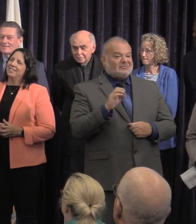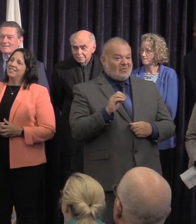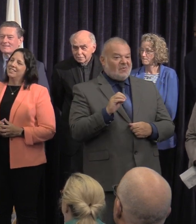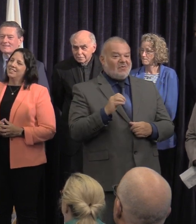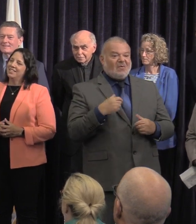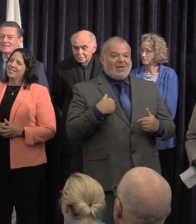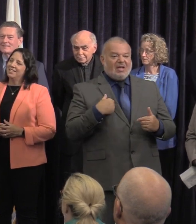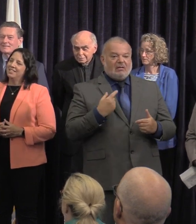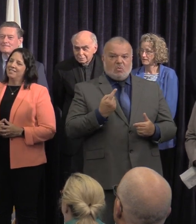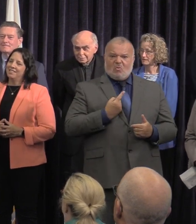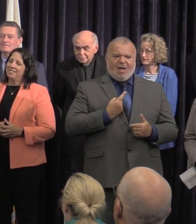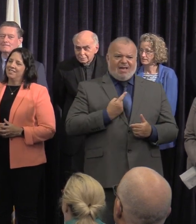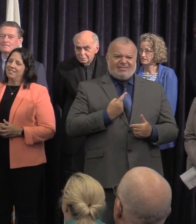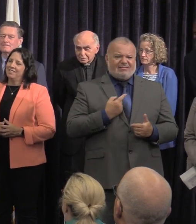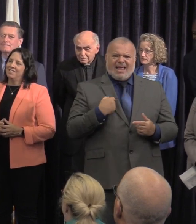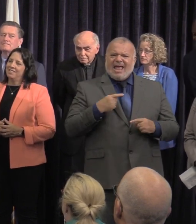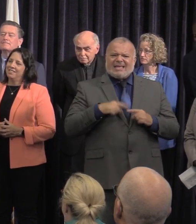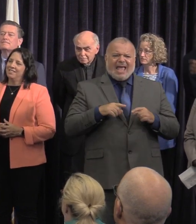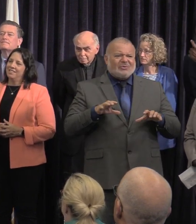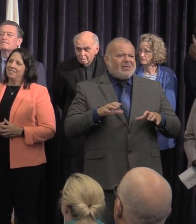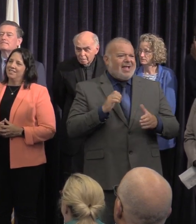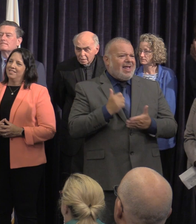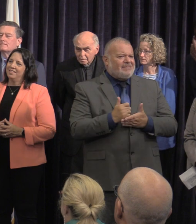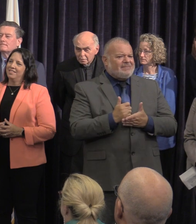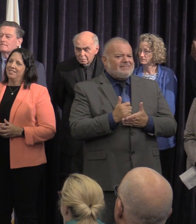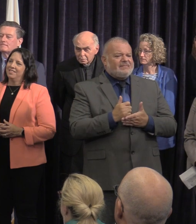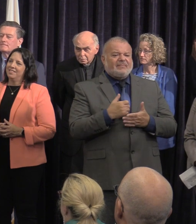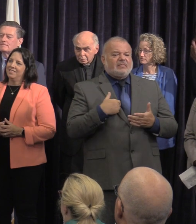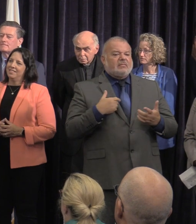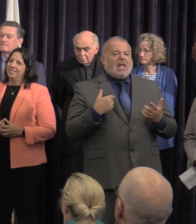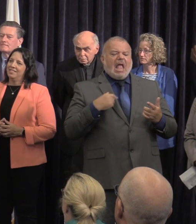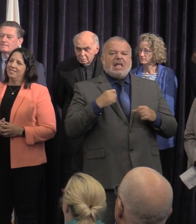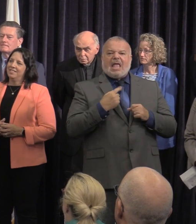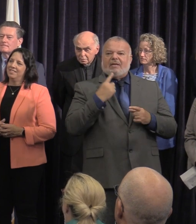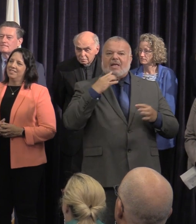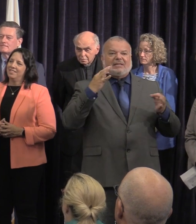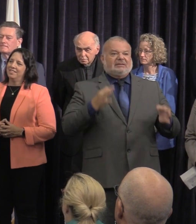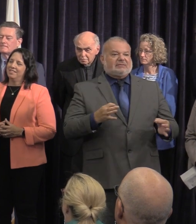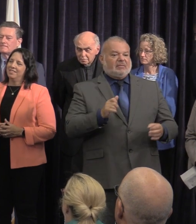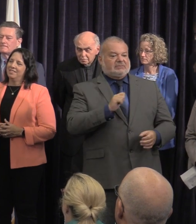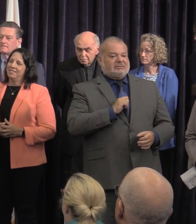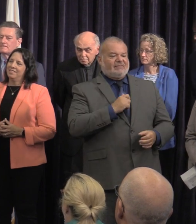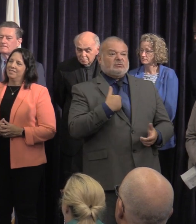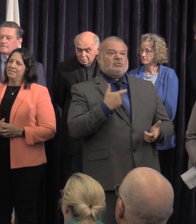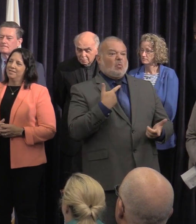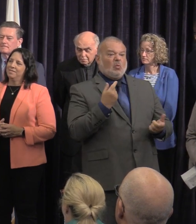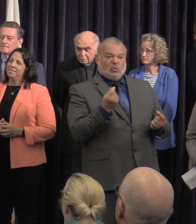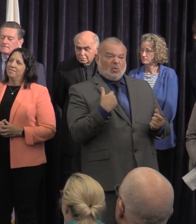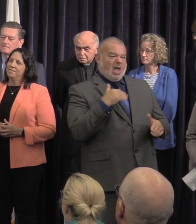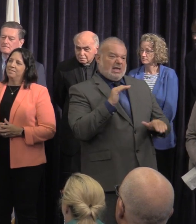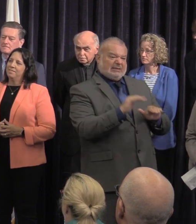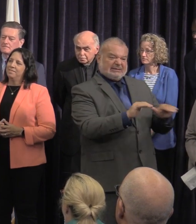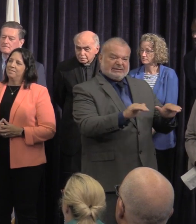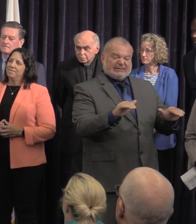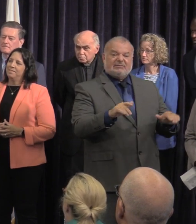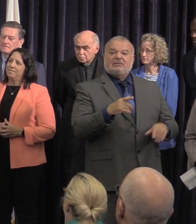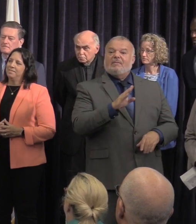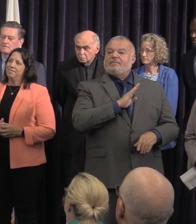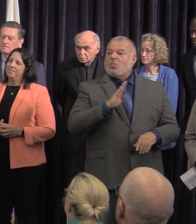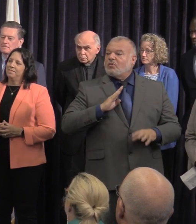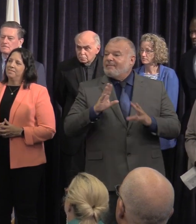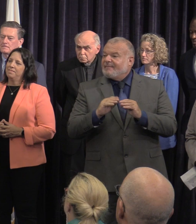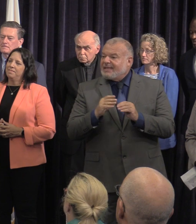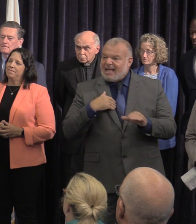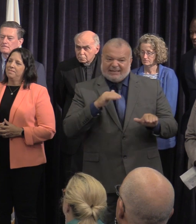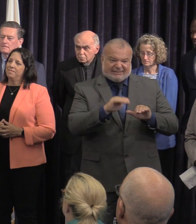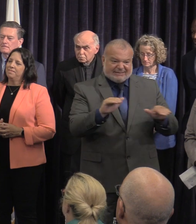just one person to unilaterally decide on her own. So I asked for help, and we had a board meeting scheduled that week anyway, so I